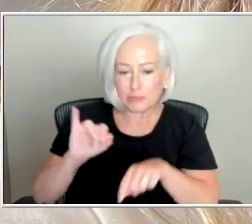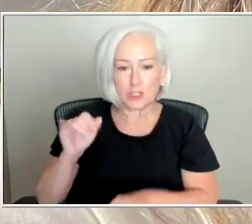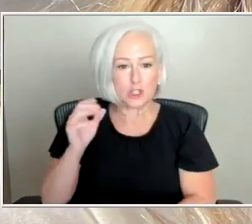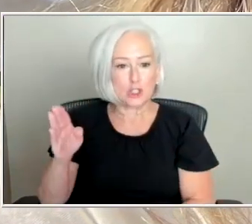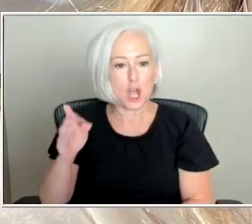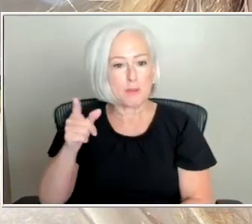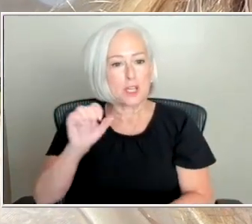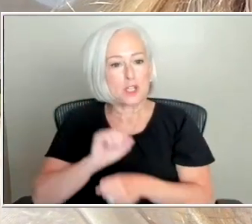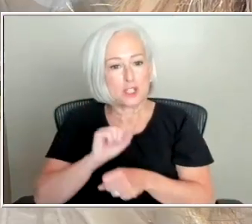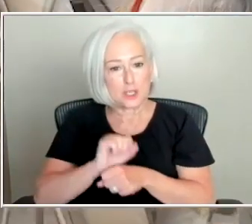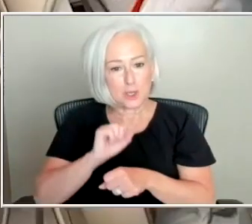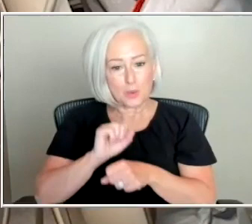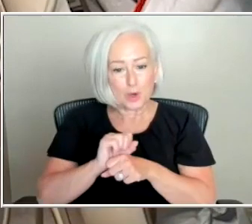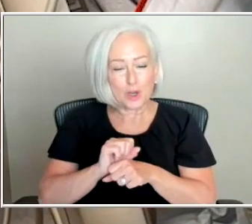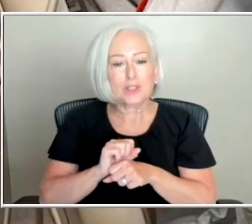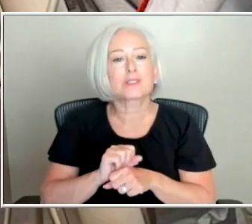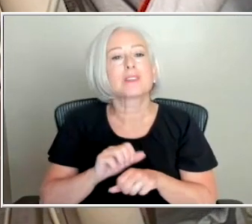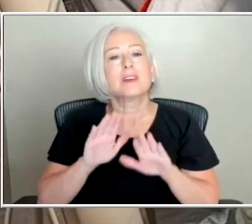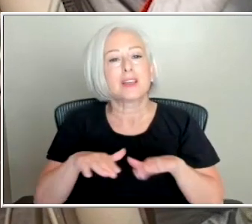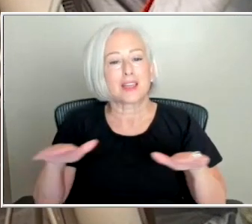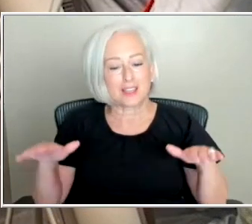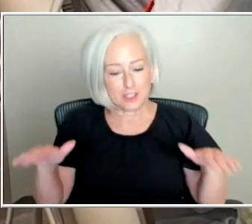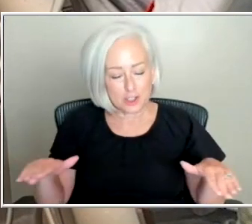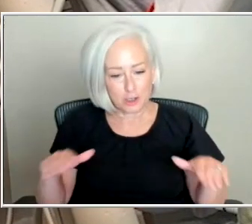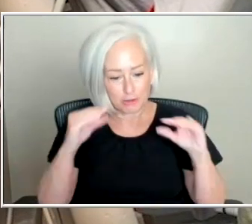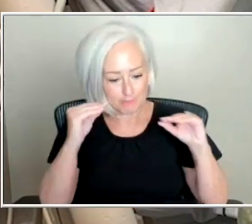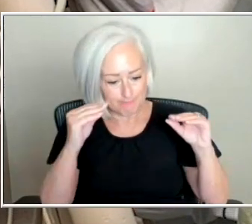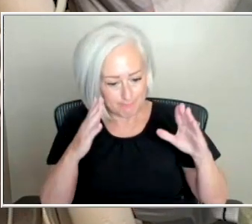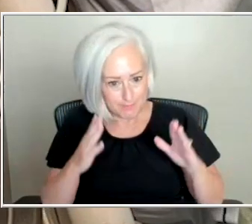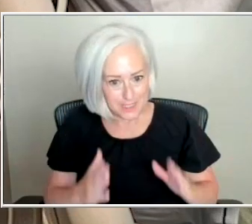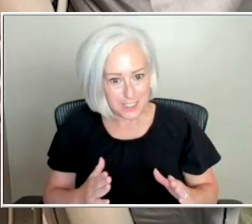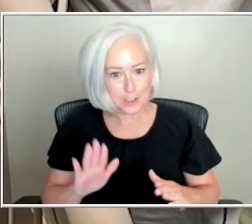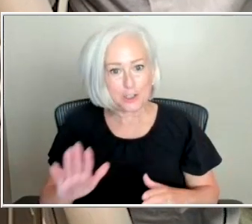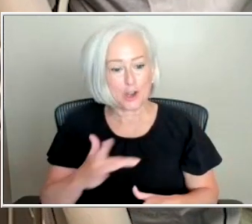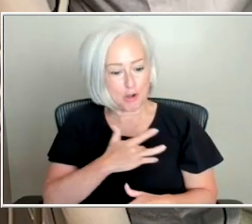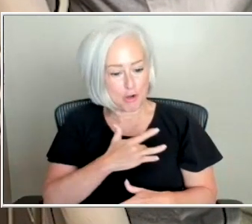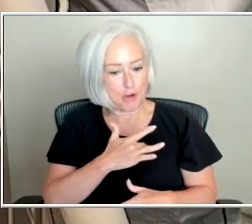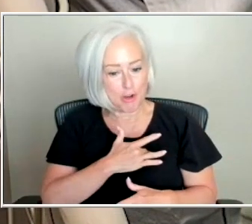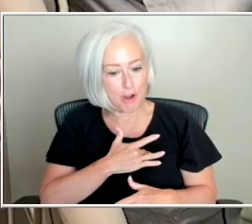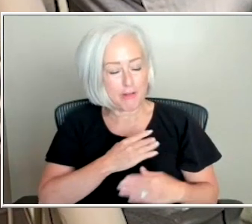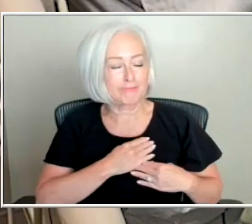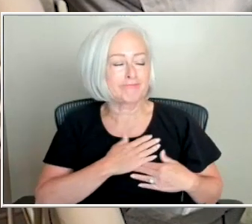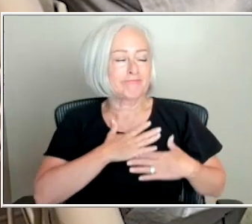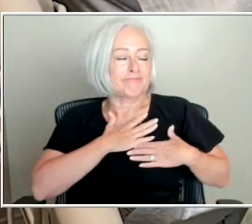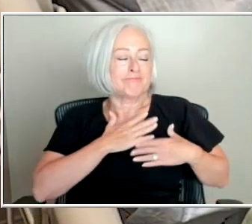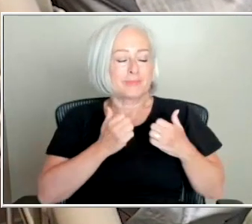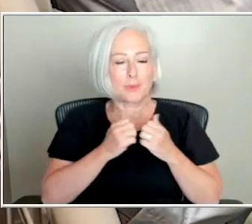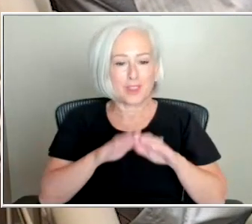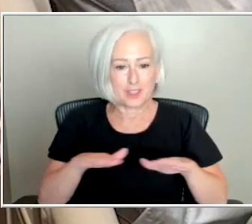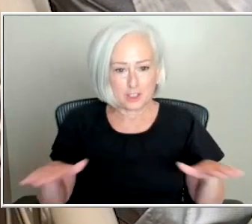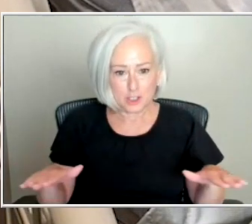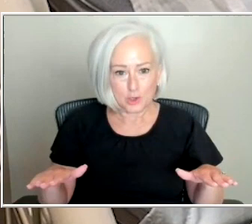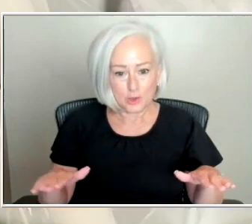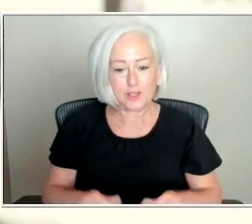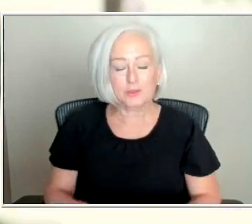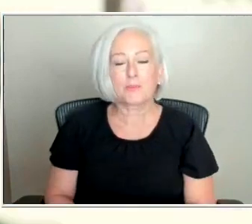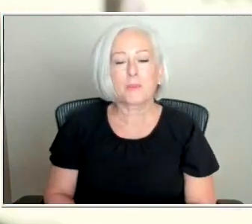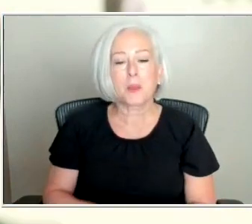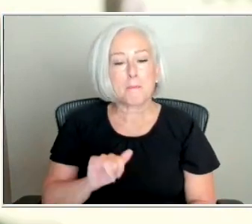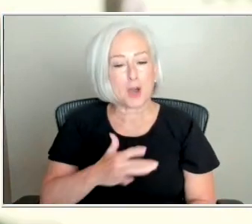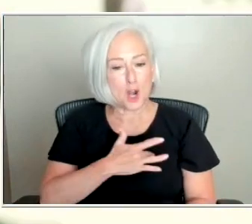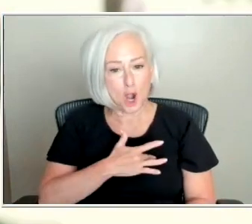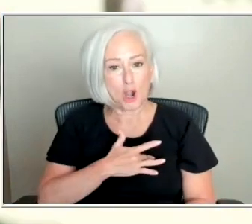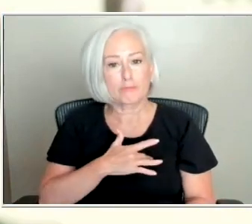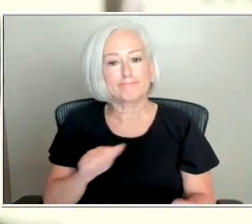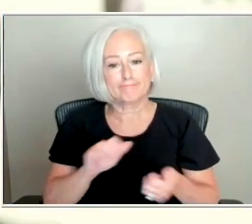is what fills her heart. But her heart has had its share of complications. I was 19 days old when I had my first heart procedure. I was